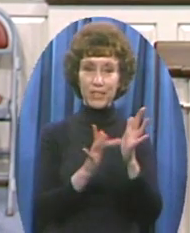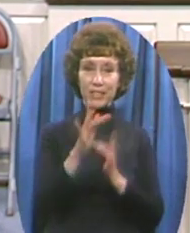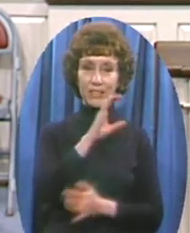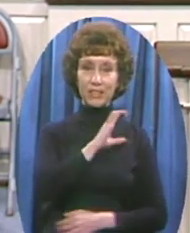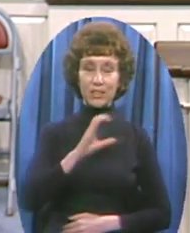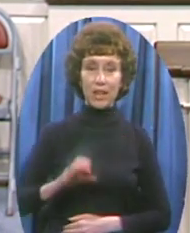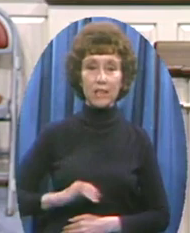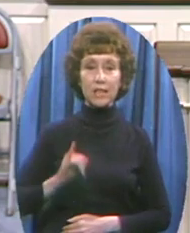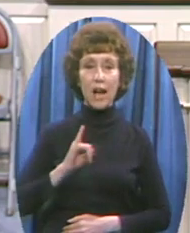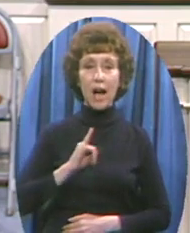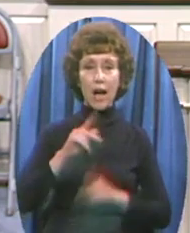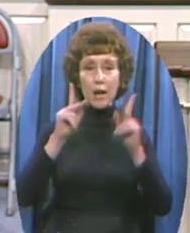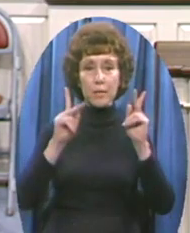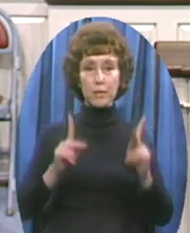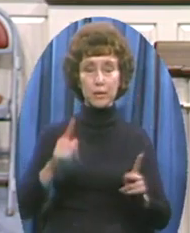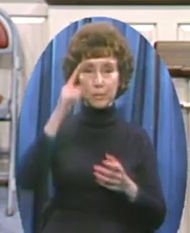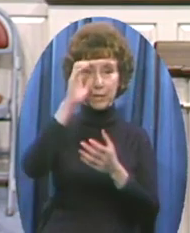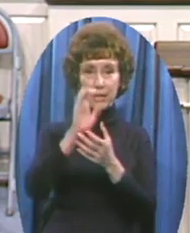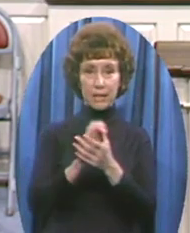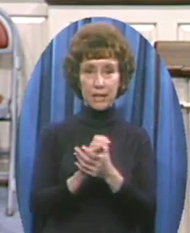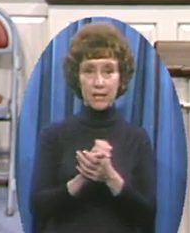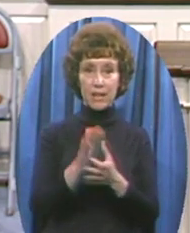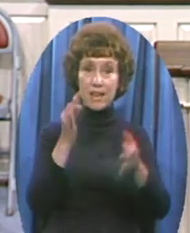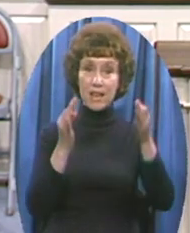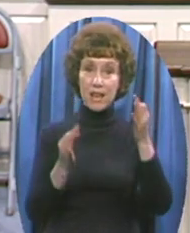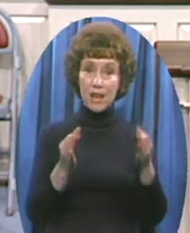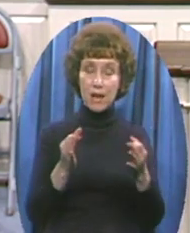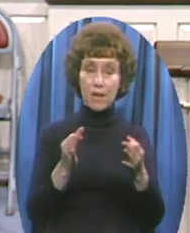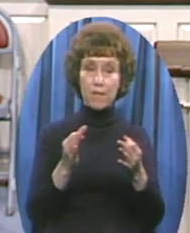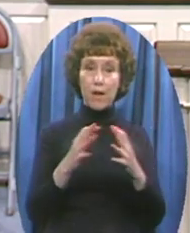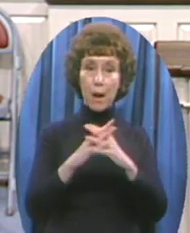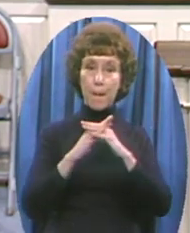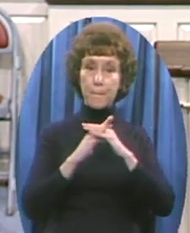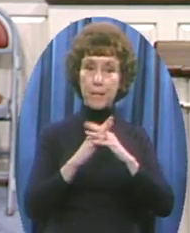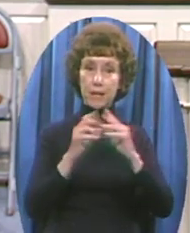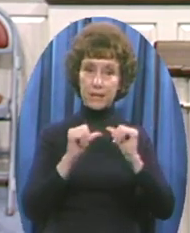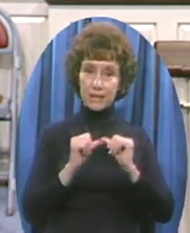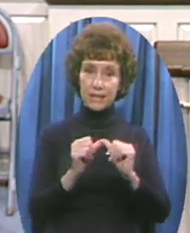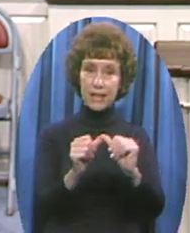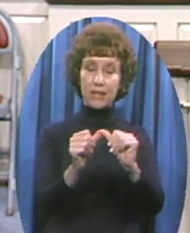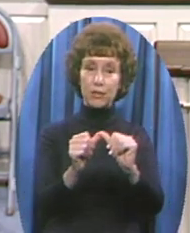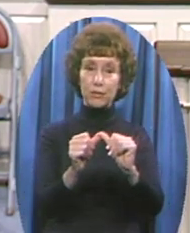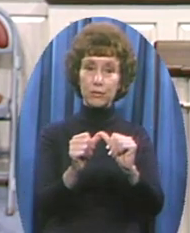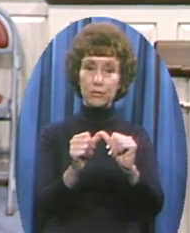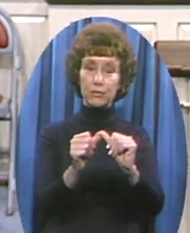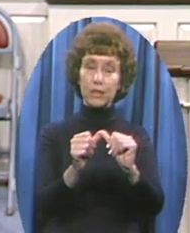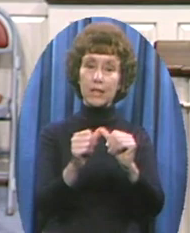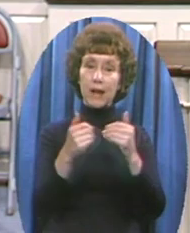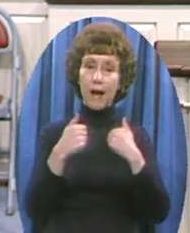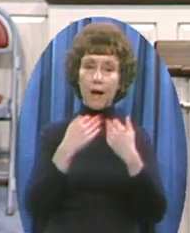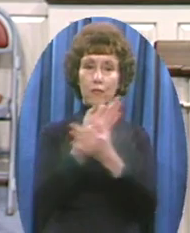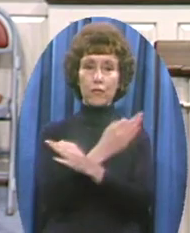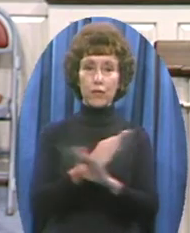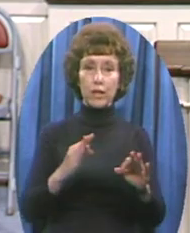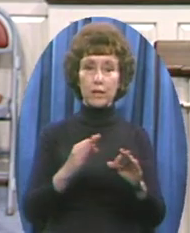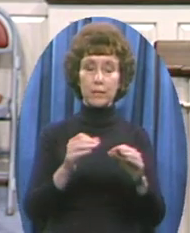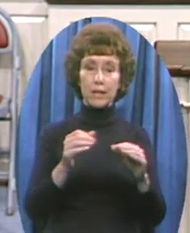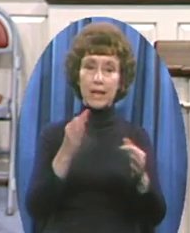personally believe if America is spared, if we have a revival in this country, and